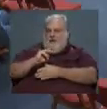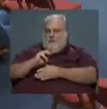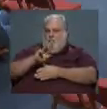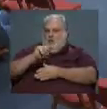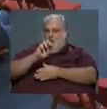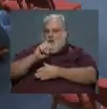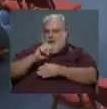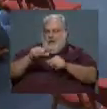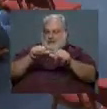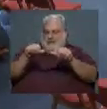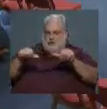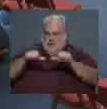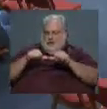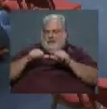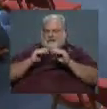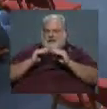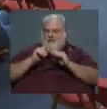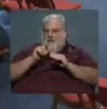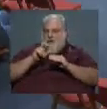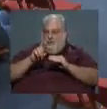Rock, Arkansas. Third and final reading.